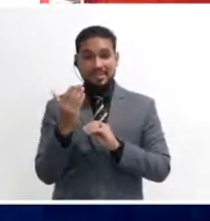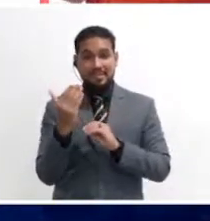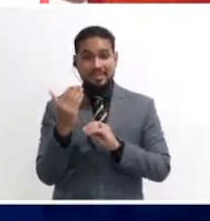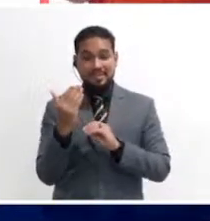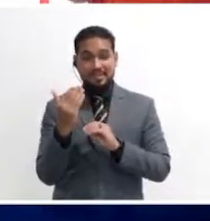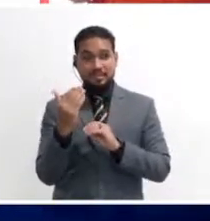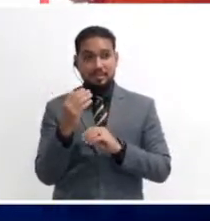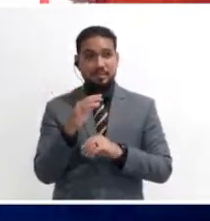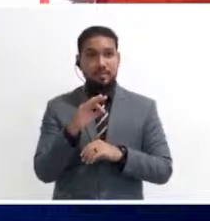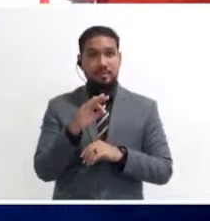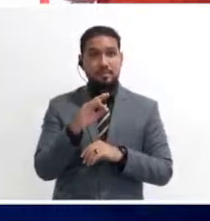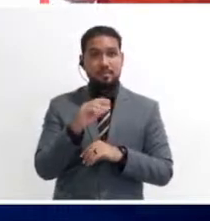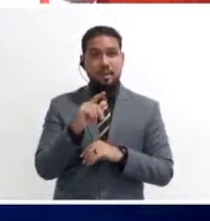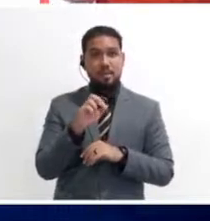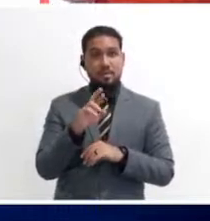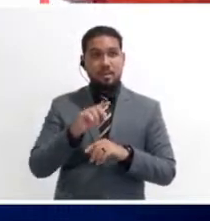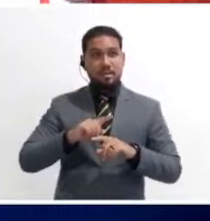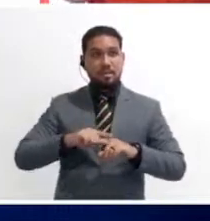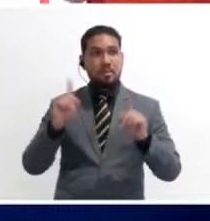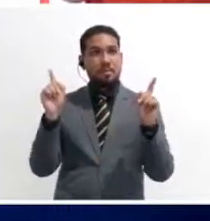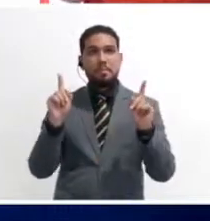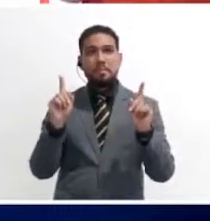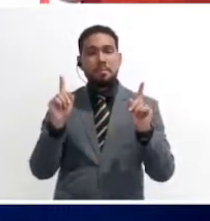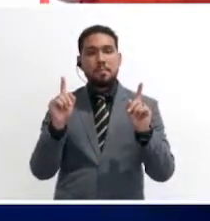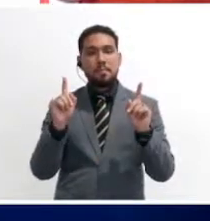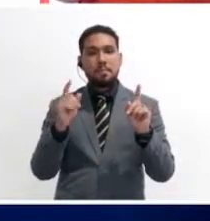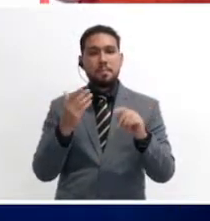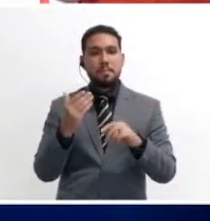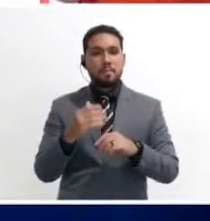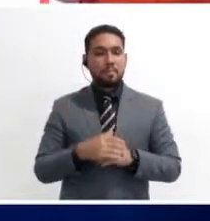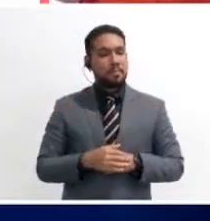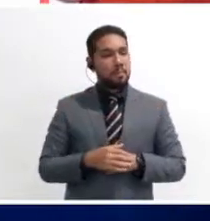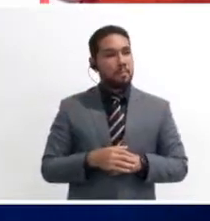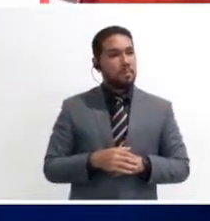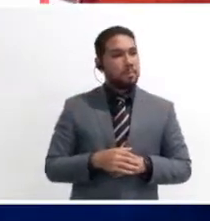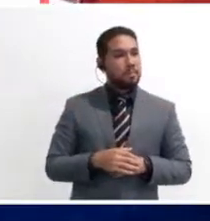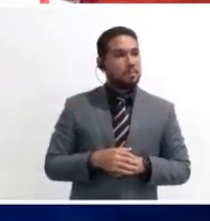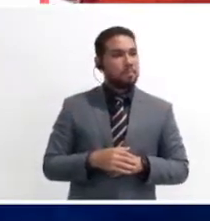I think I'll skip, this is kind of detail about